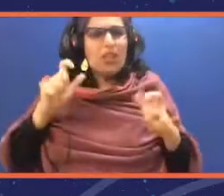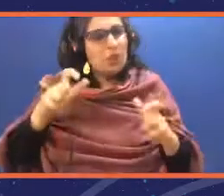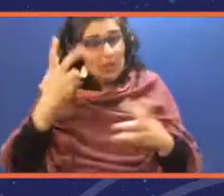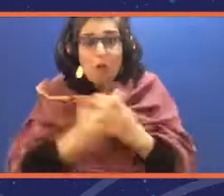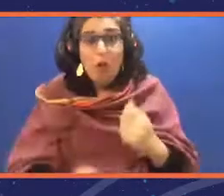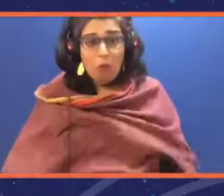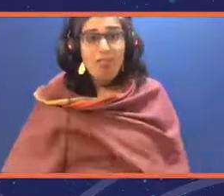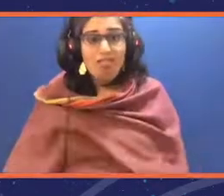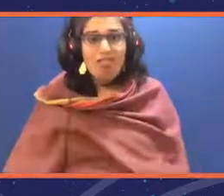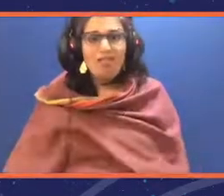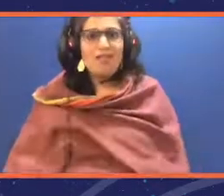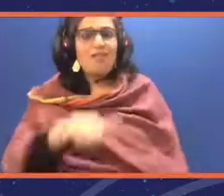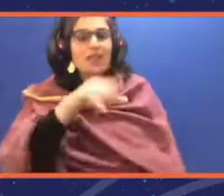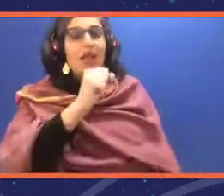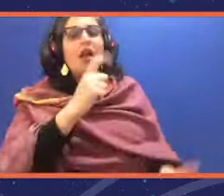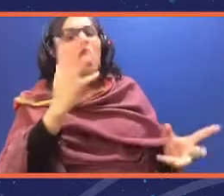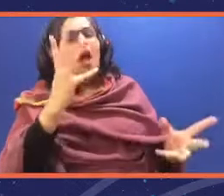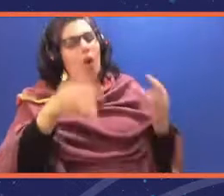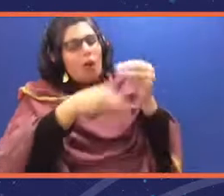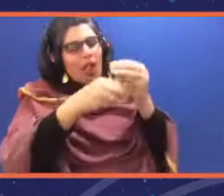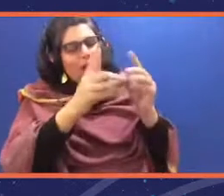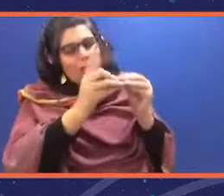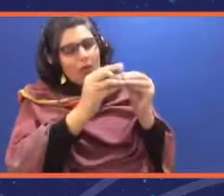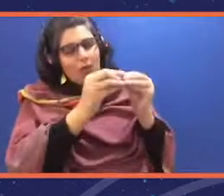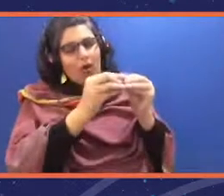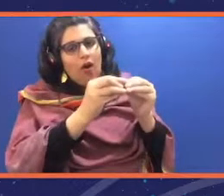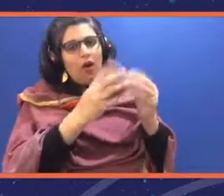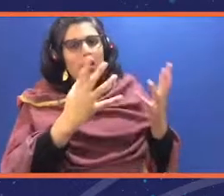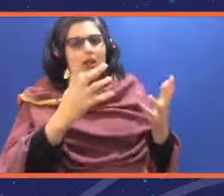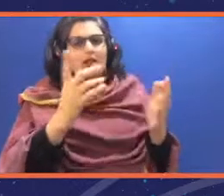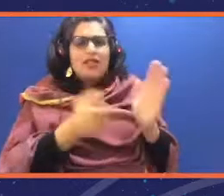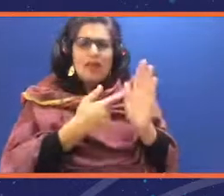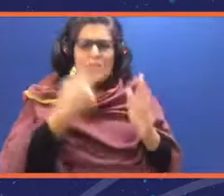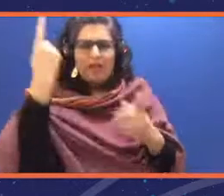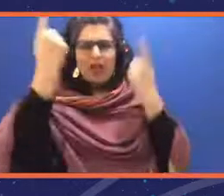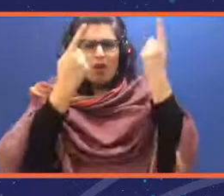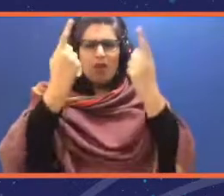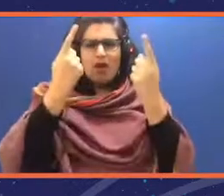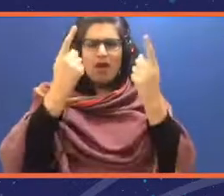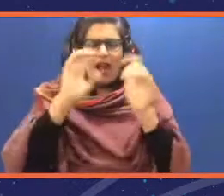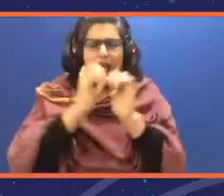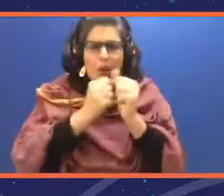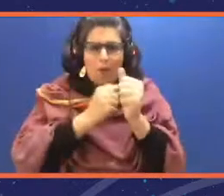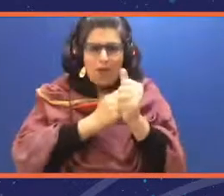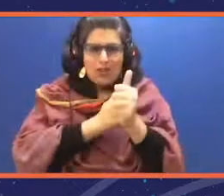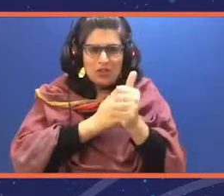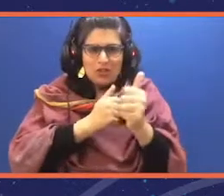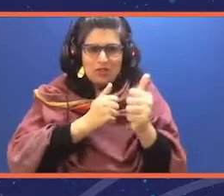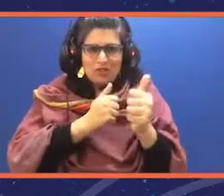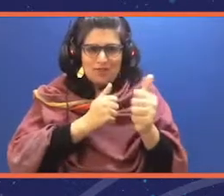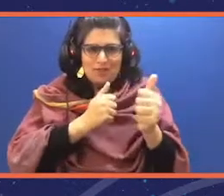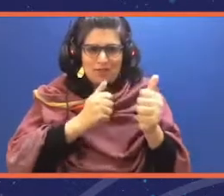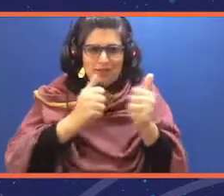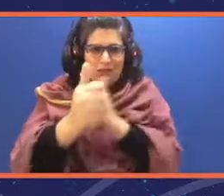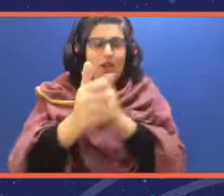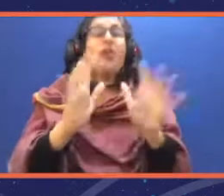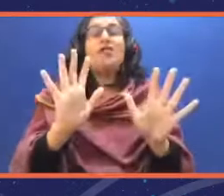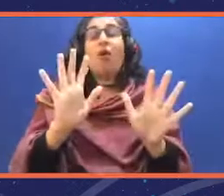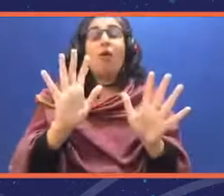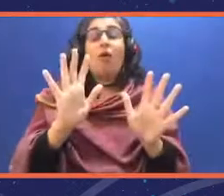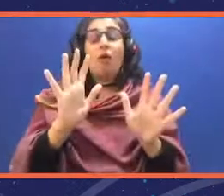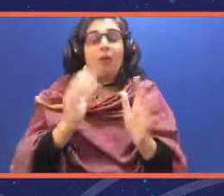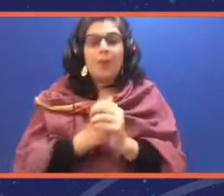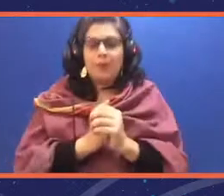Word. I mean, I want to say one last thing, that, like, I wonder sometimes how much further I would have, like, I would have gotten, or,